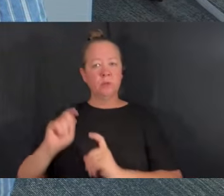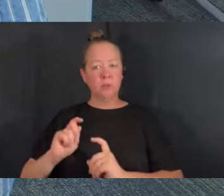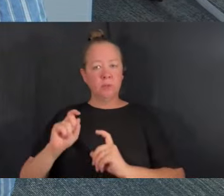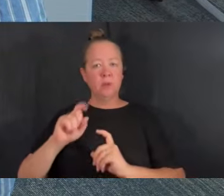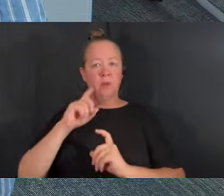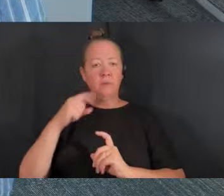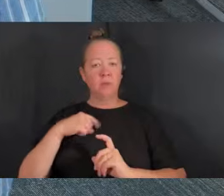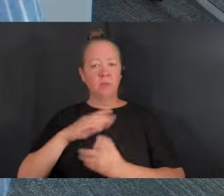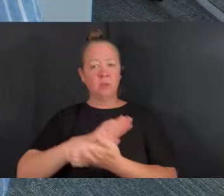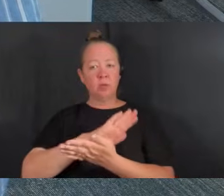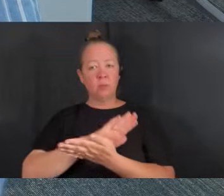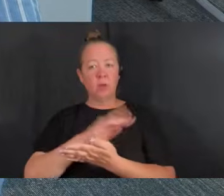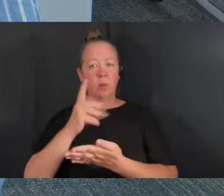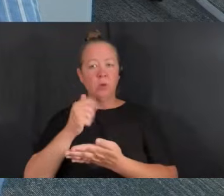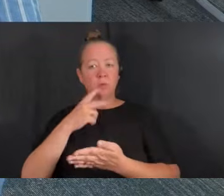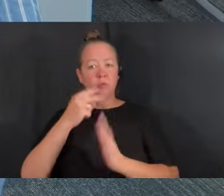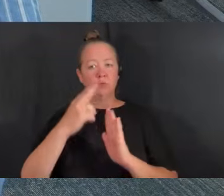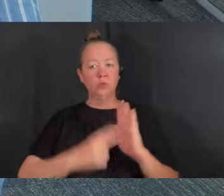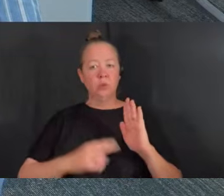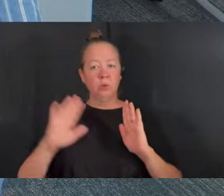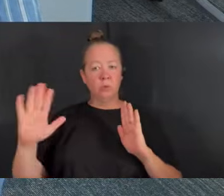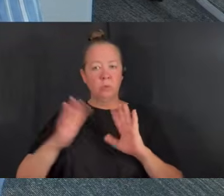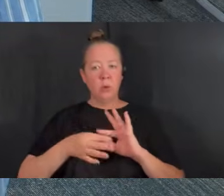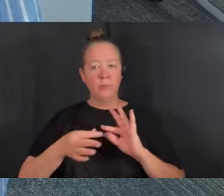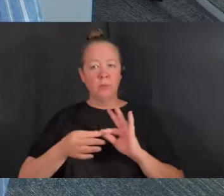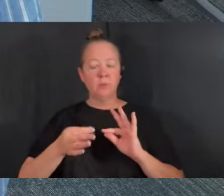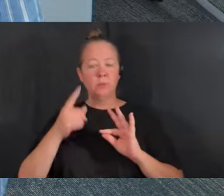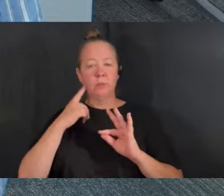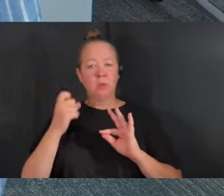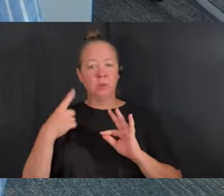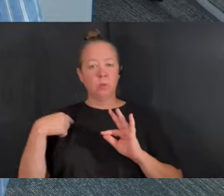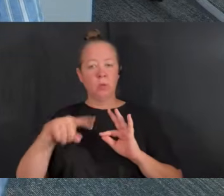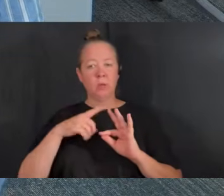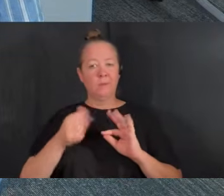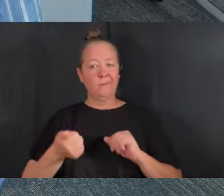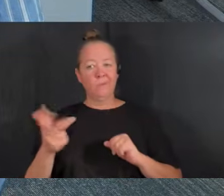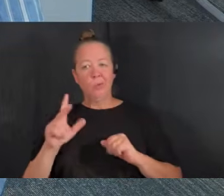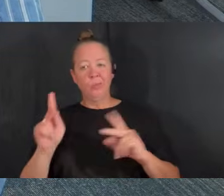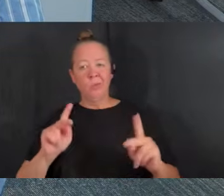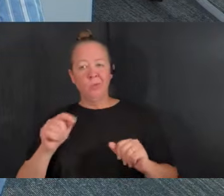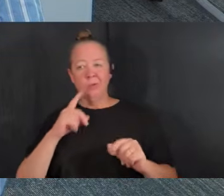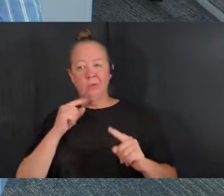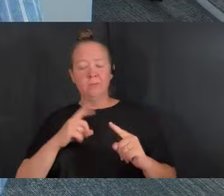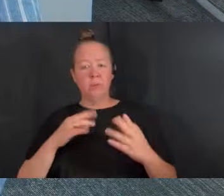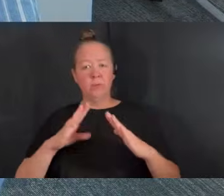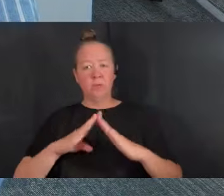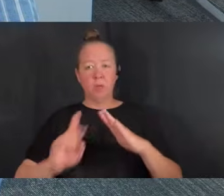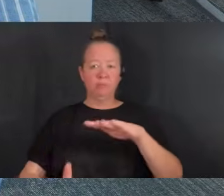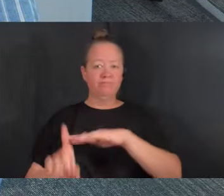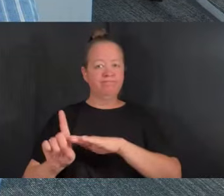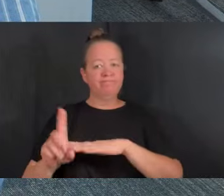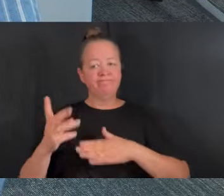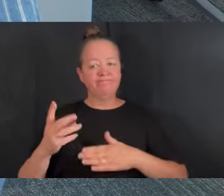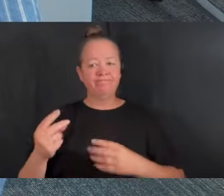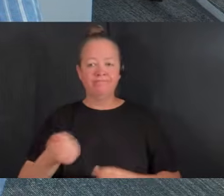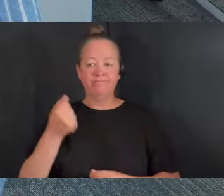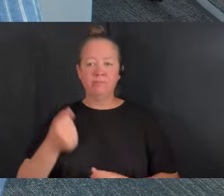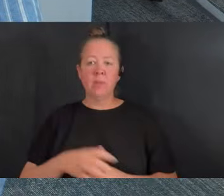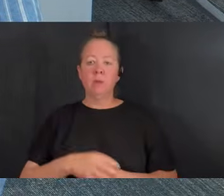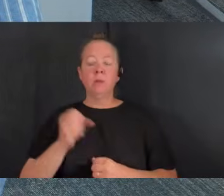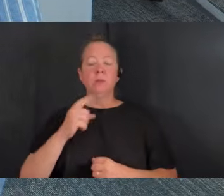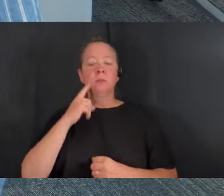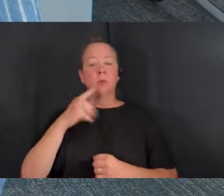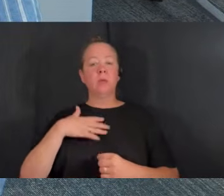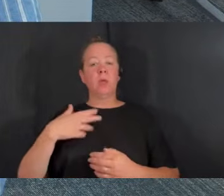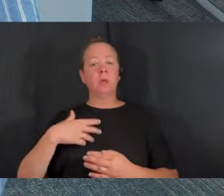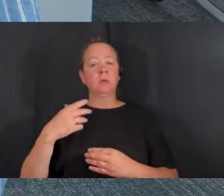And I want to read her comments because we had very few people from the town there. So the Cheverly Historic District